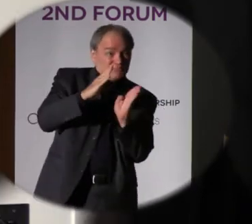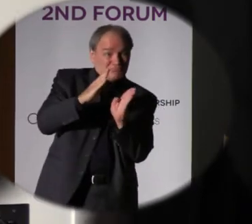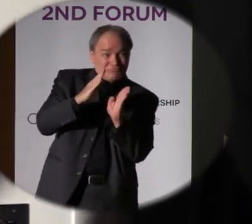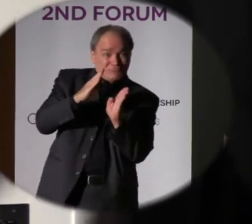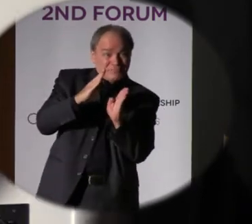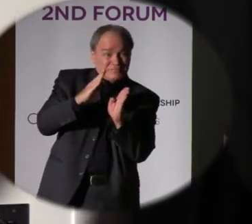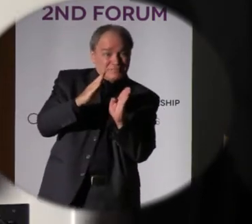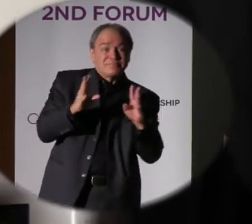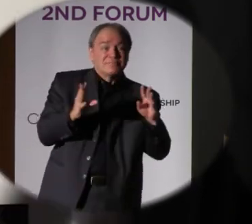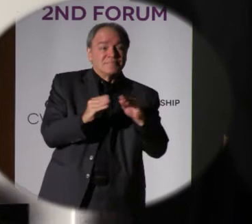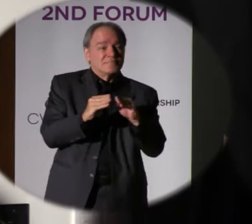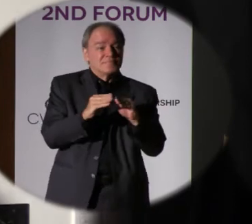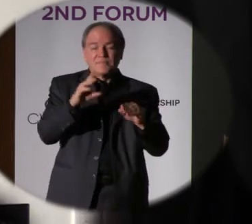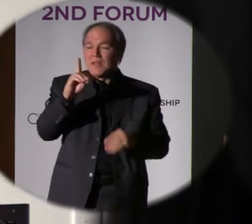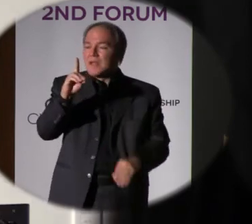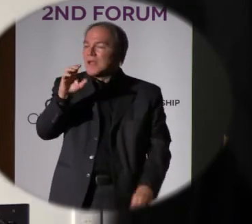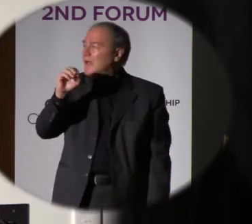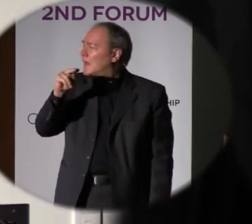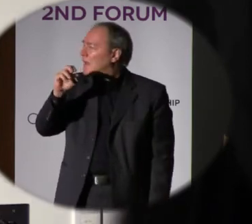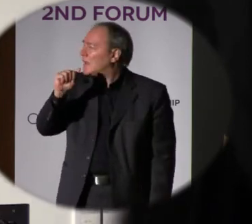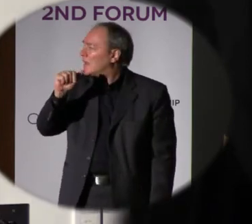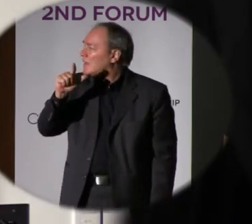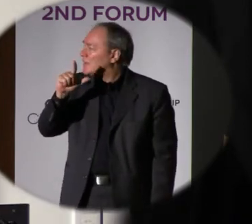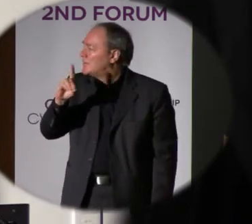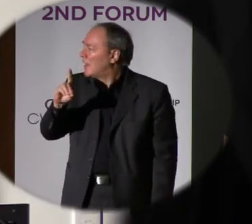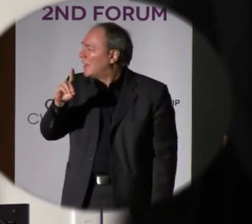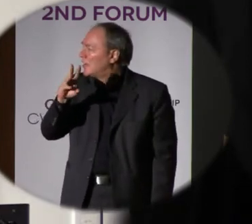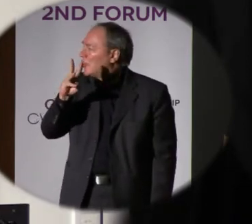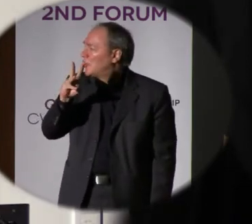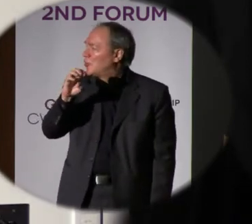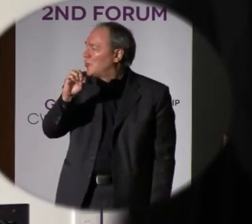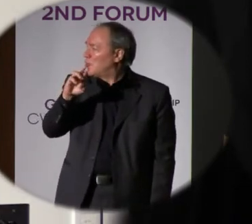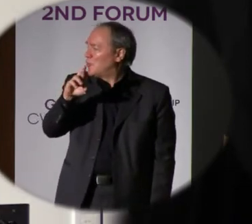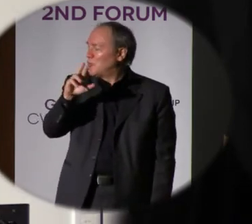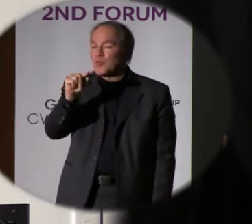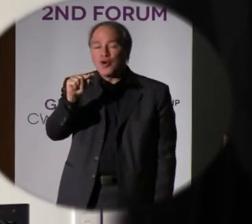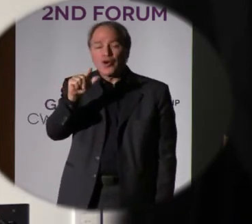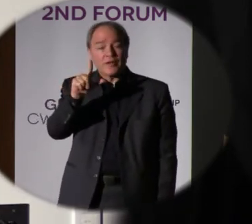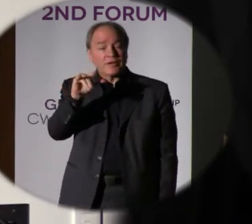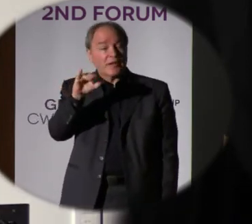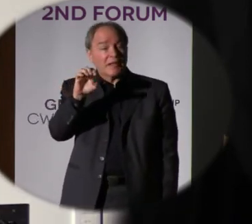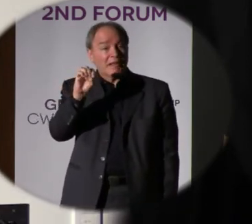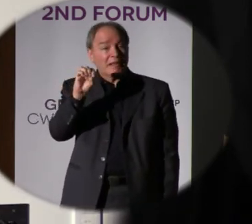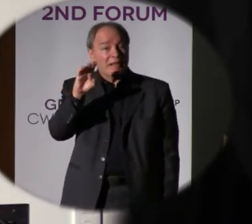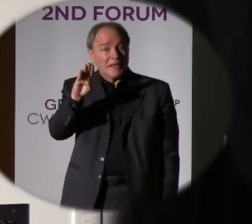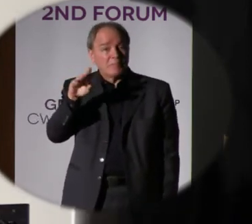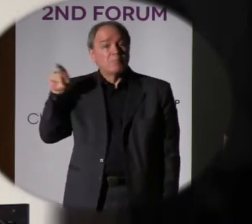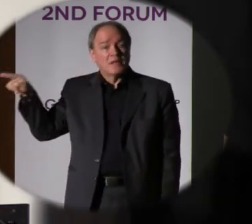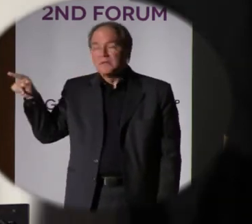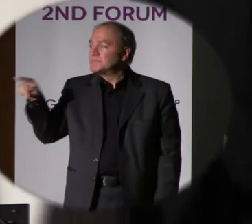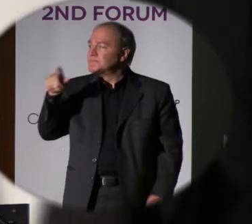Donald Wertlieb, who's going to be presenting the task force on early childhood